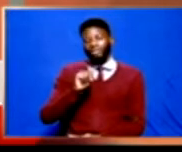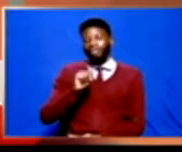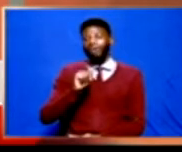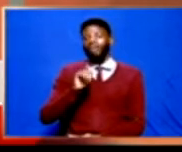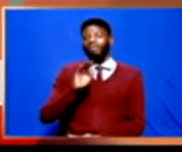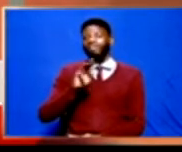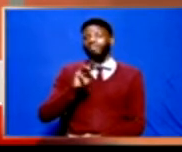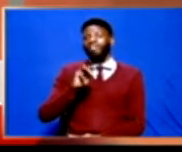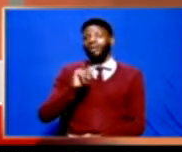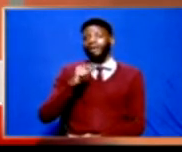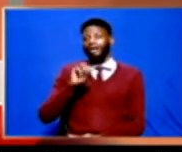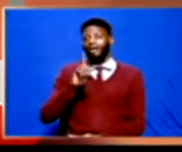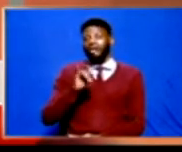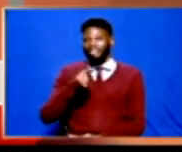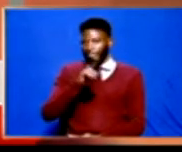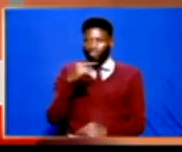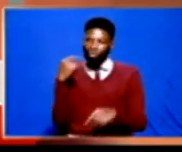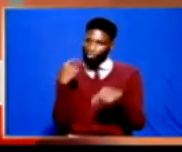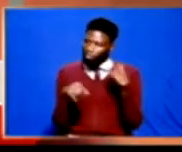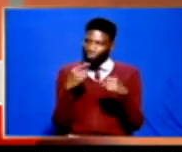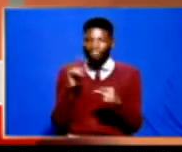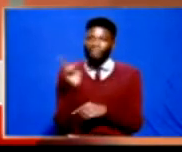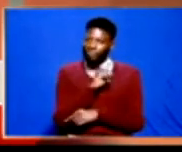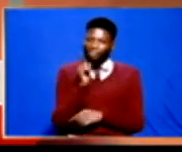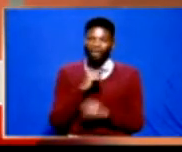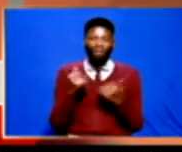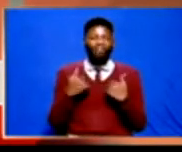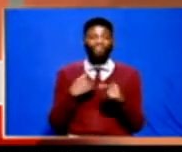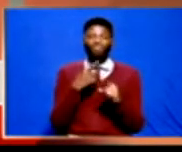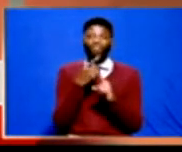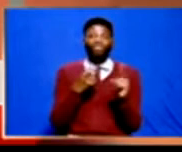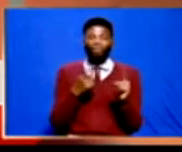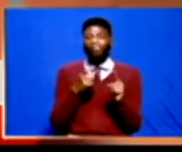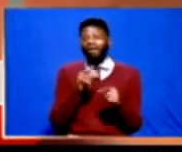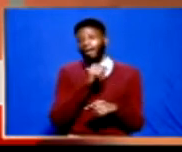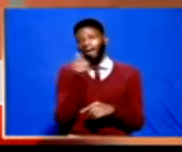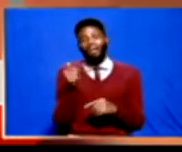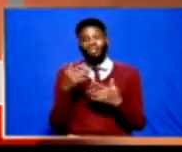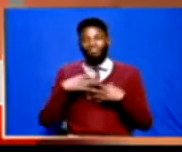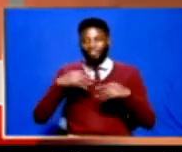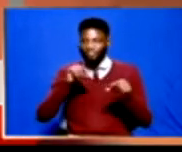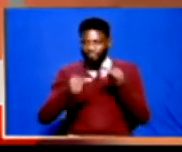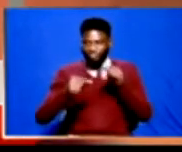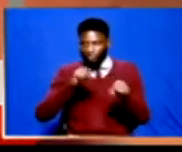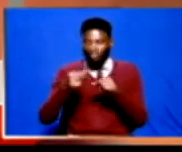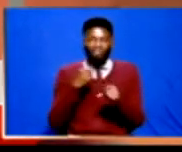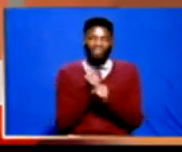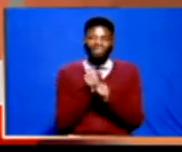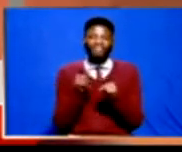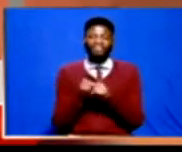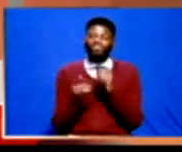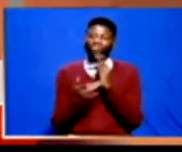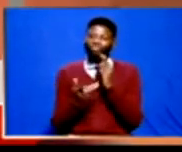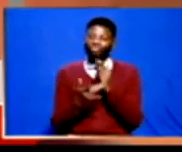is now facing stiff competition from synthetic producers, and you know, the advancement in technology